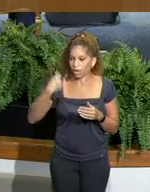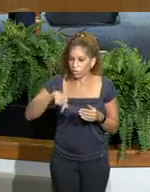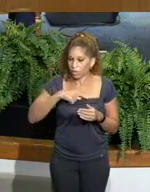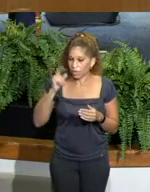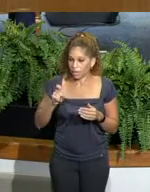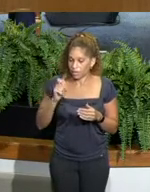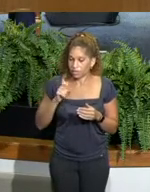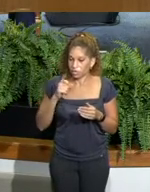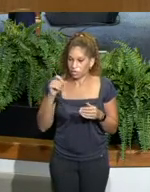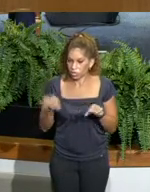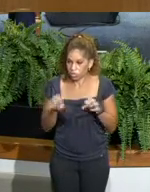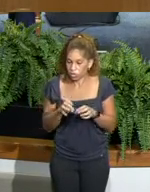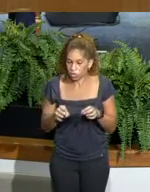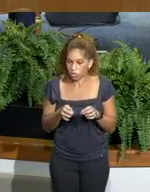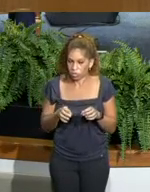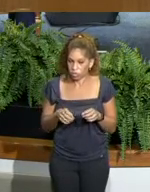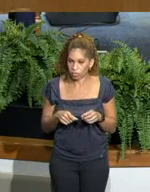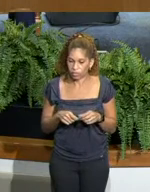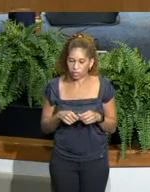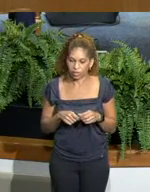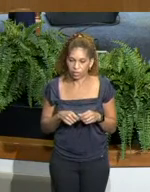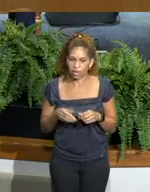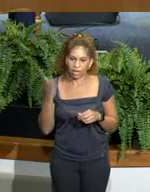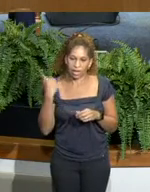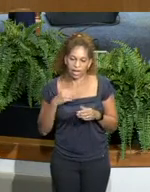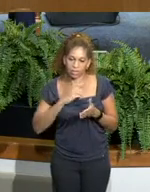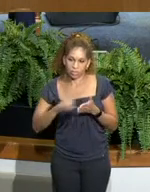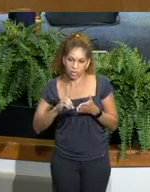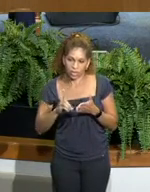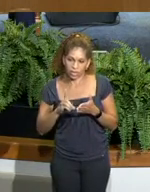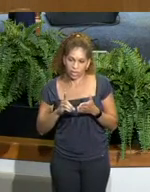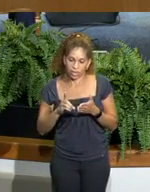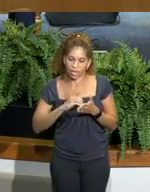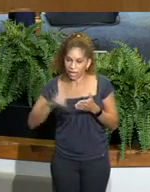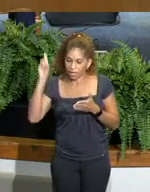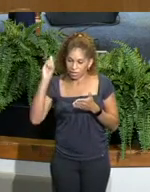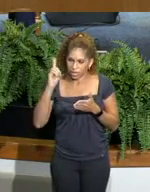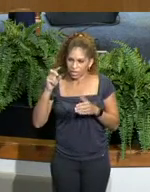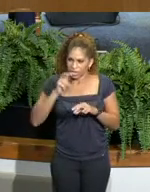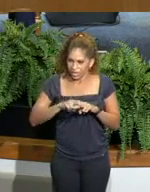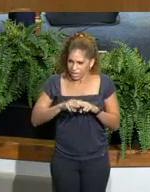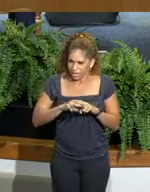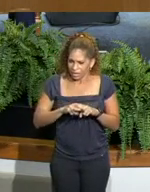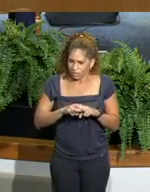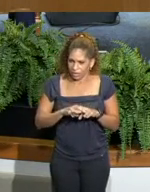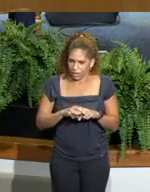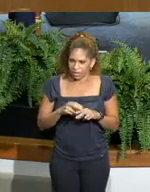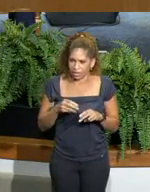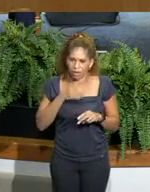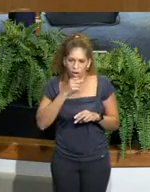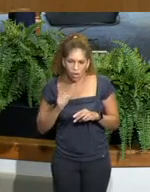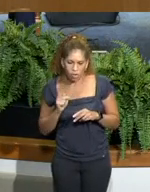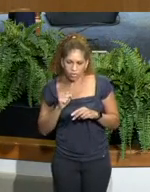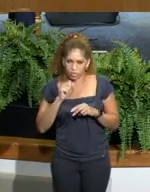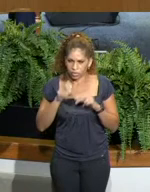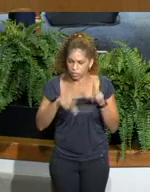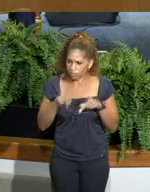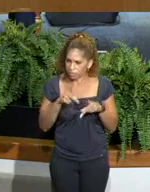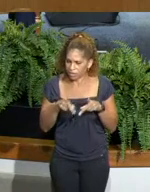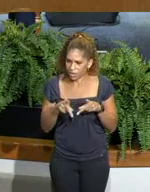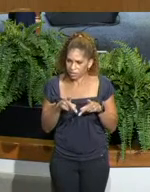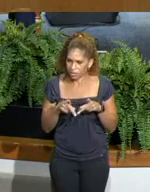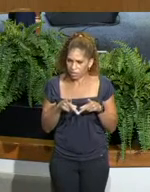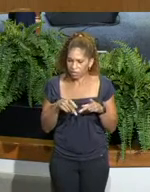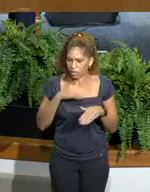I sat with a circle of elders and young leaders in the movement, black, Latino, male, female, white, gay, straight, young,